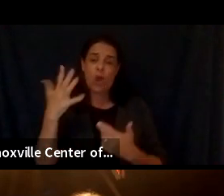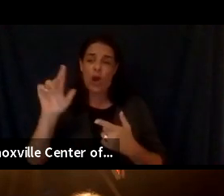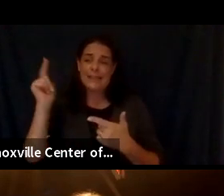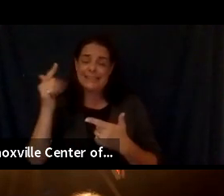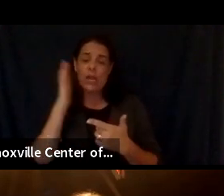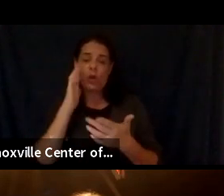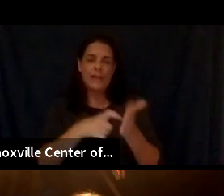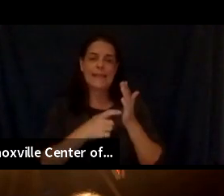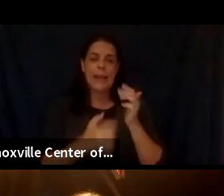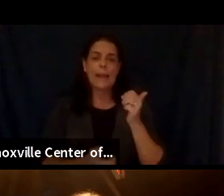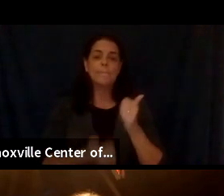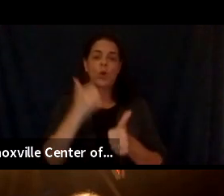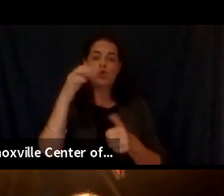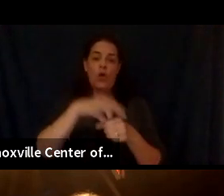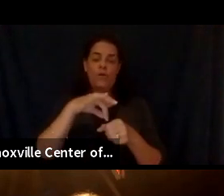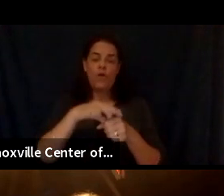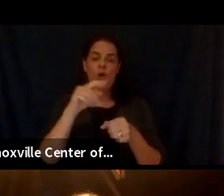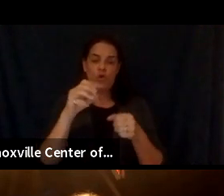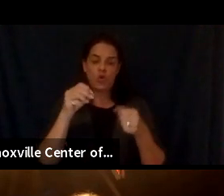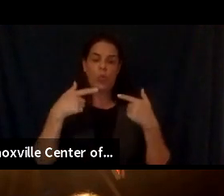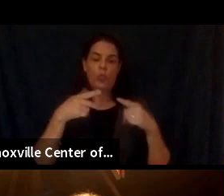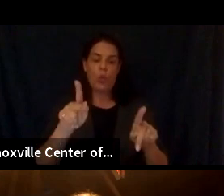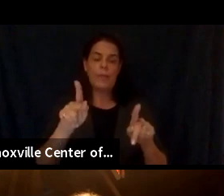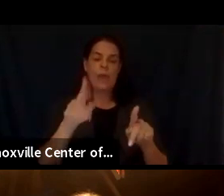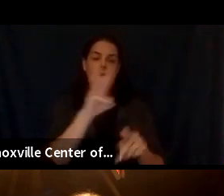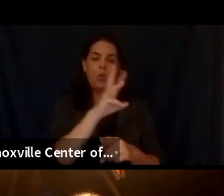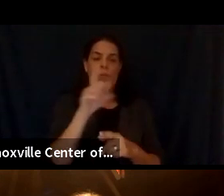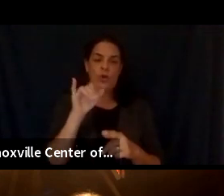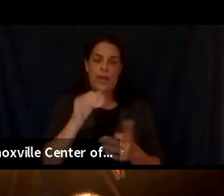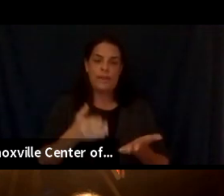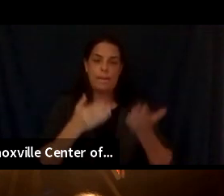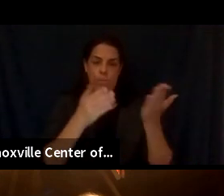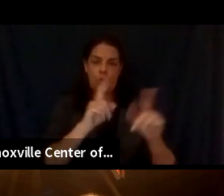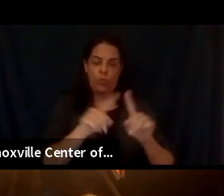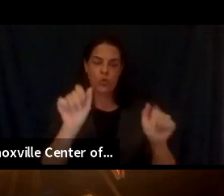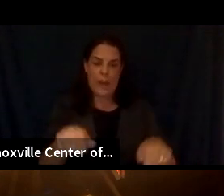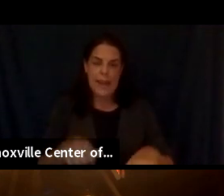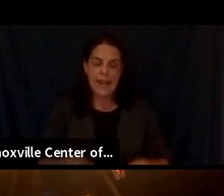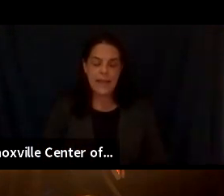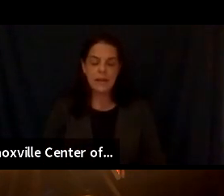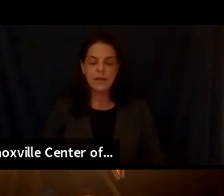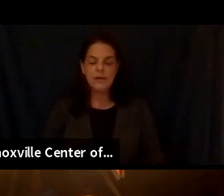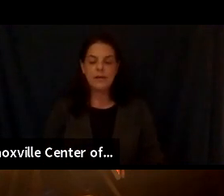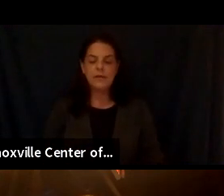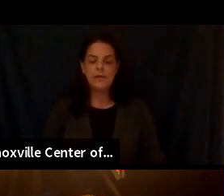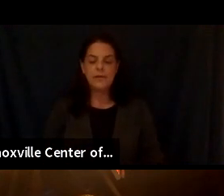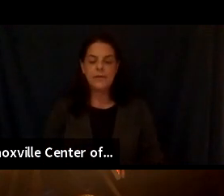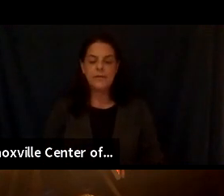take a majority vote to permit a withdrawal of the motion, but you can do it.